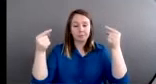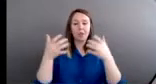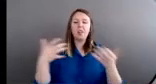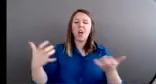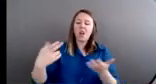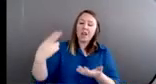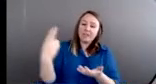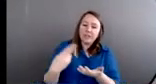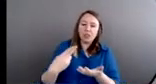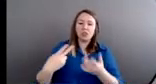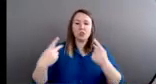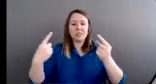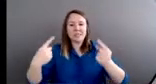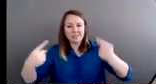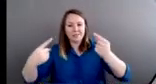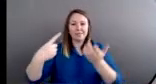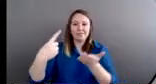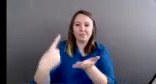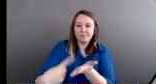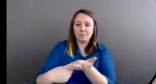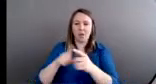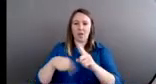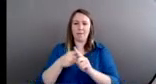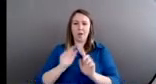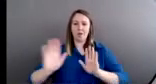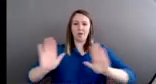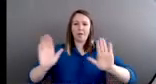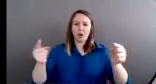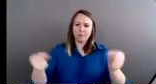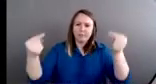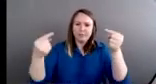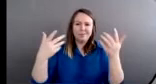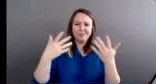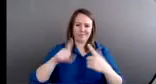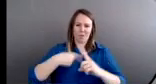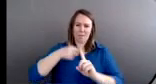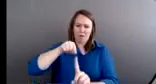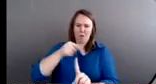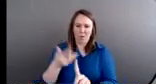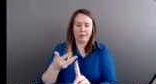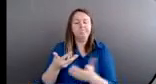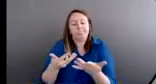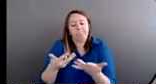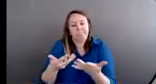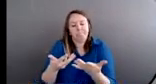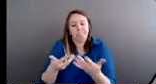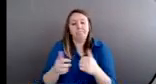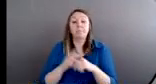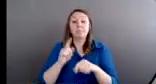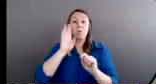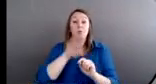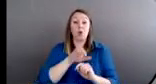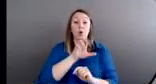about exactly what their feud was about. But we know that Crow Dog on the left shot and